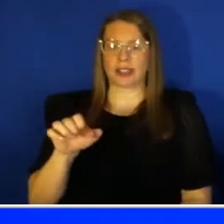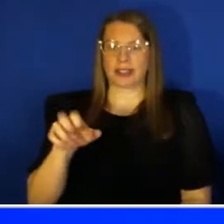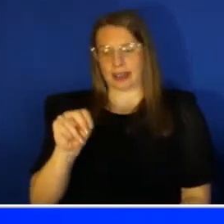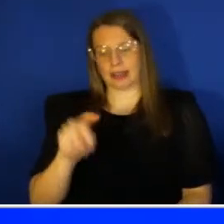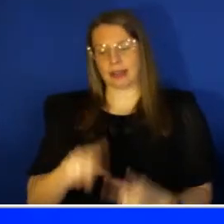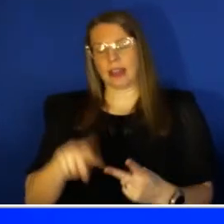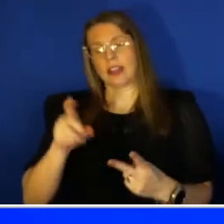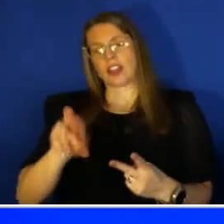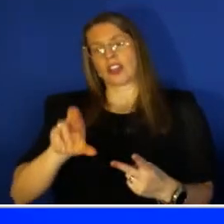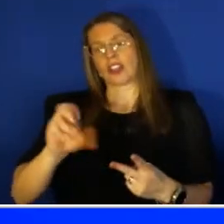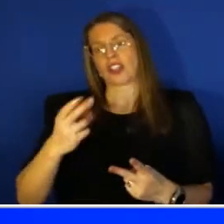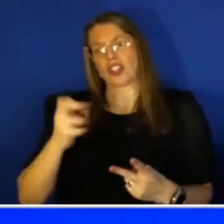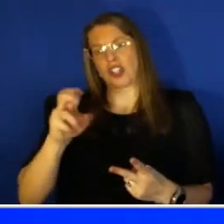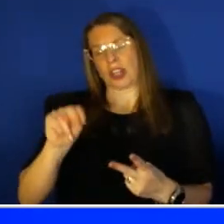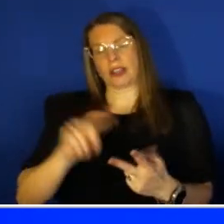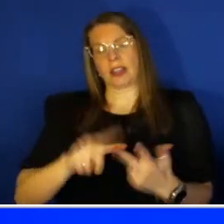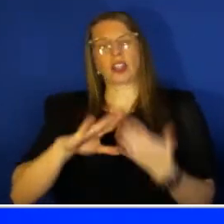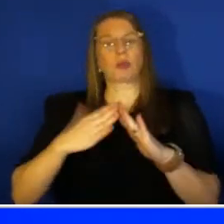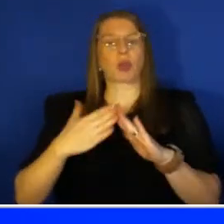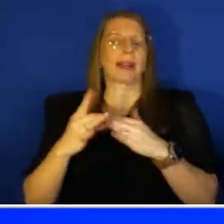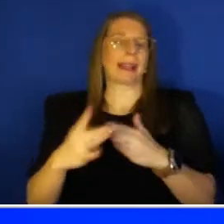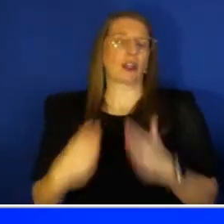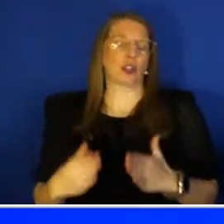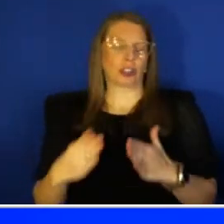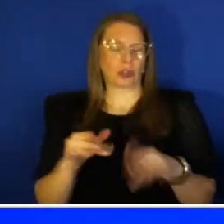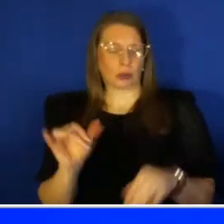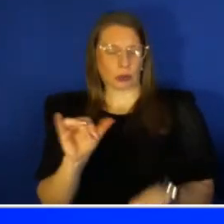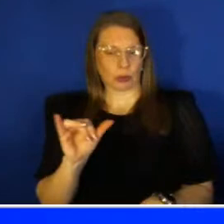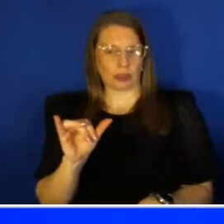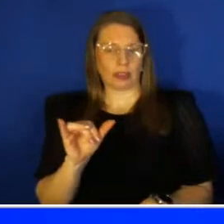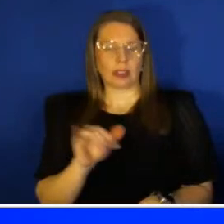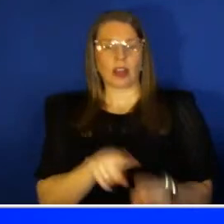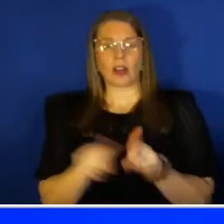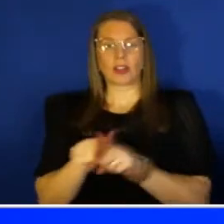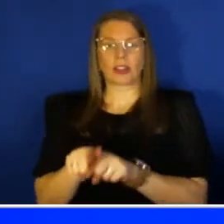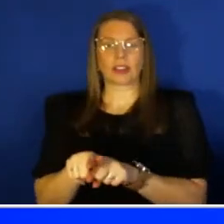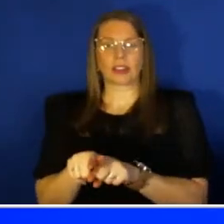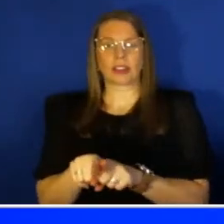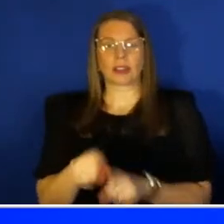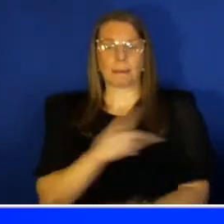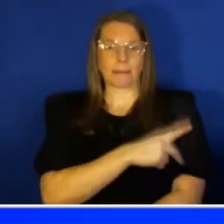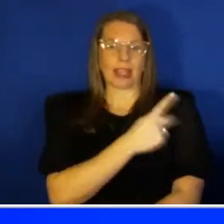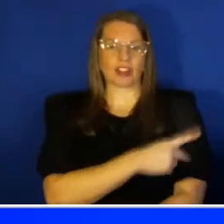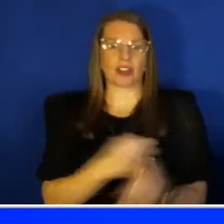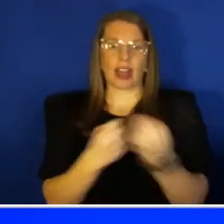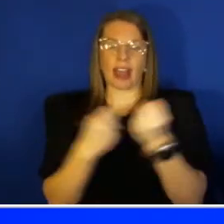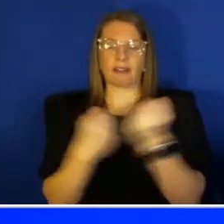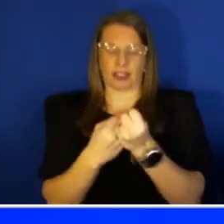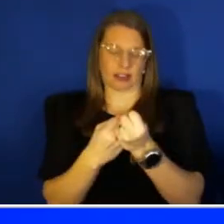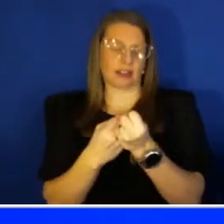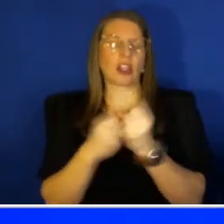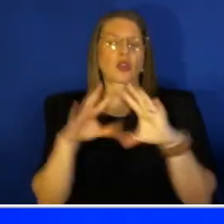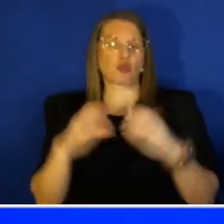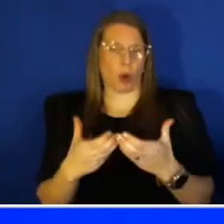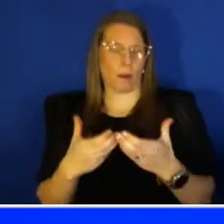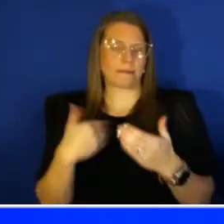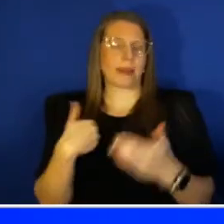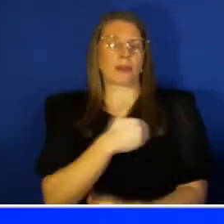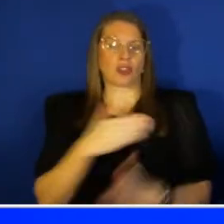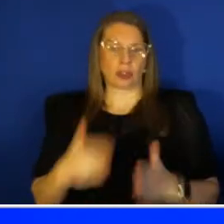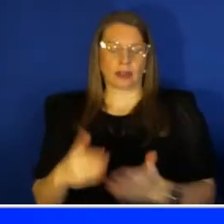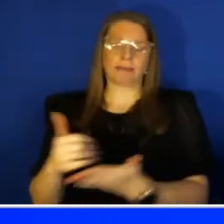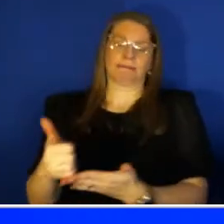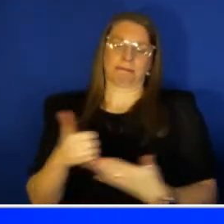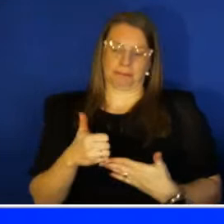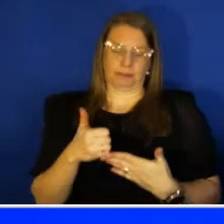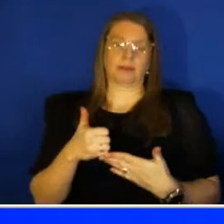and our community leaders, and especially the Pivot members, our patient advocacy group, who have guided us at